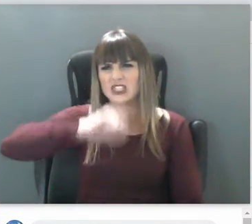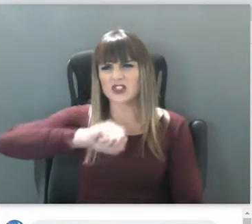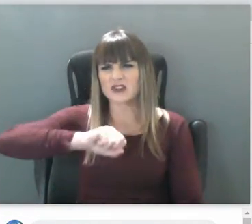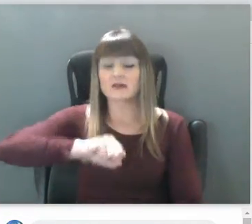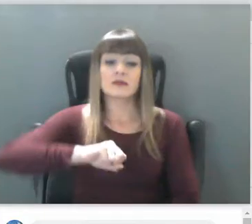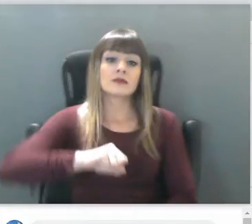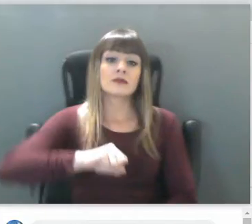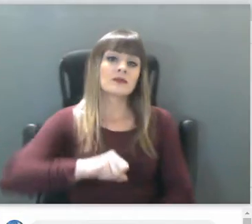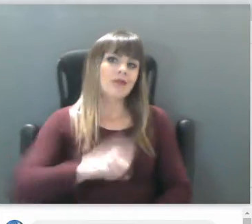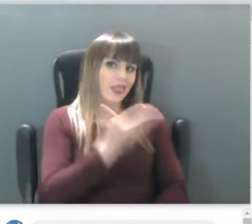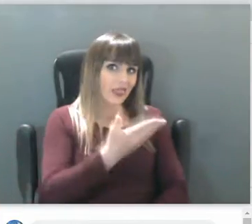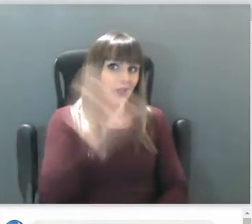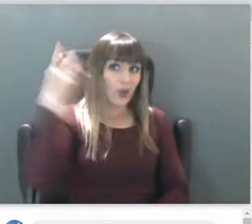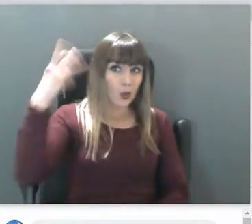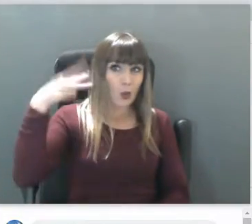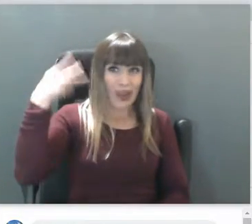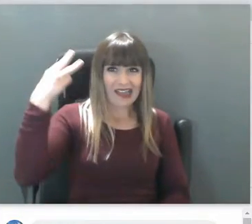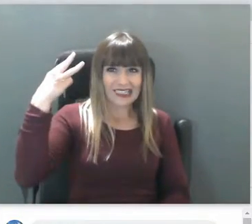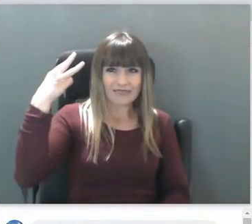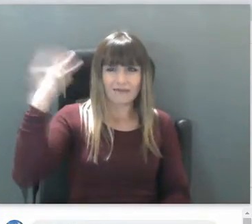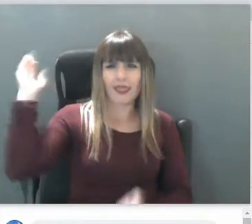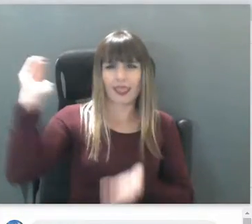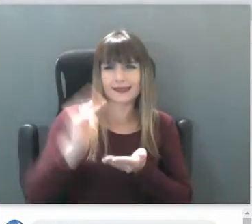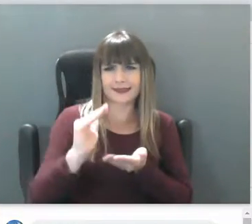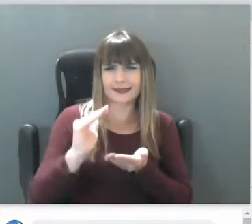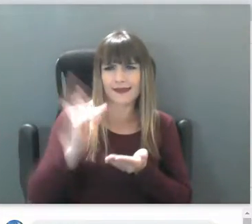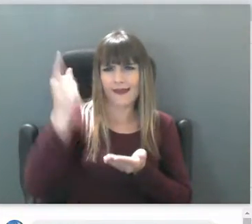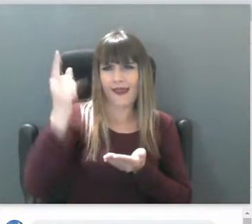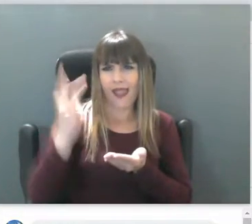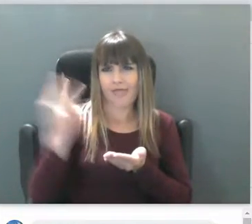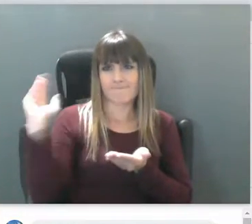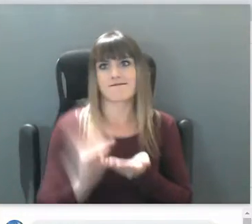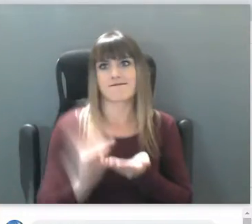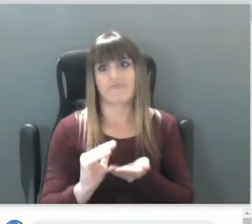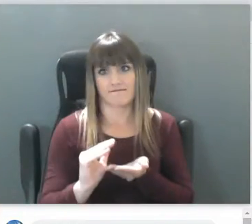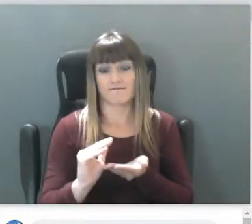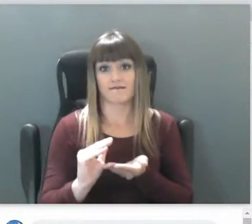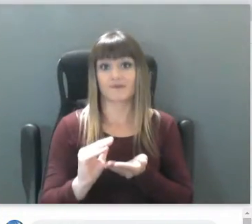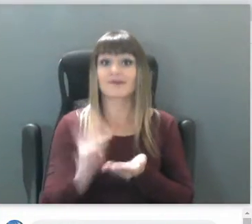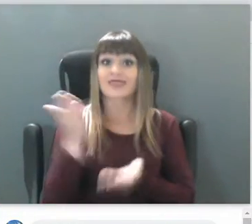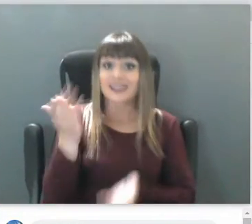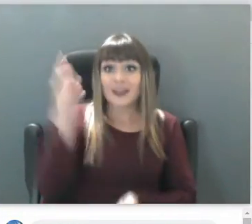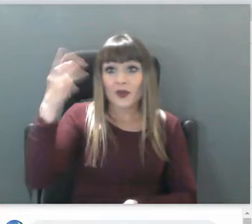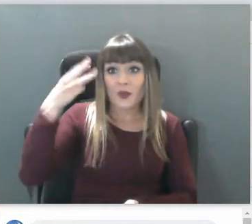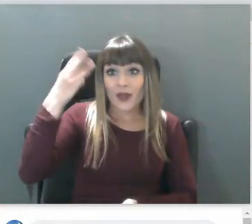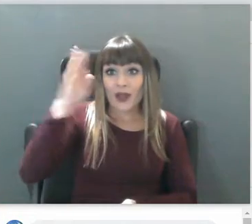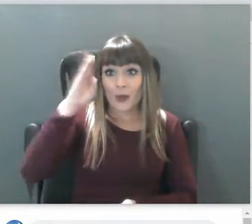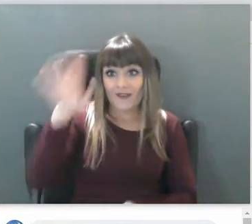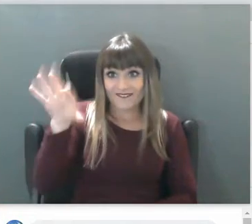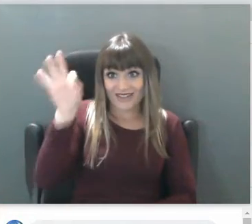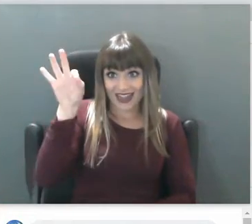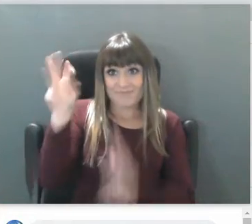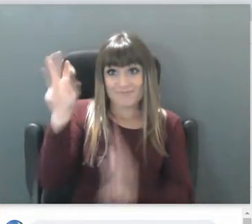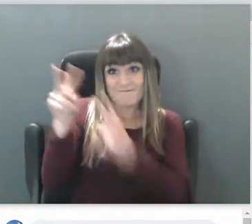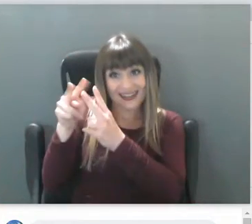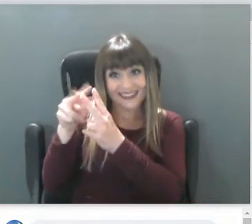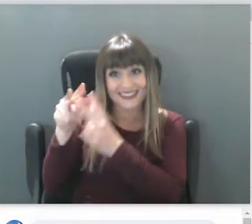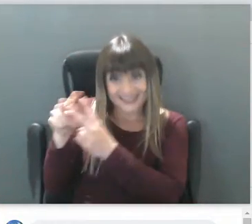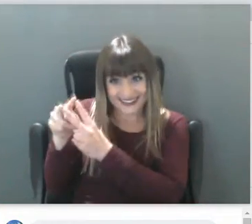that. In the wild, you will find them in pairs, just like Jack and Blanche here. All right,